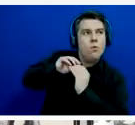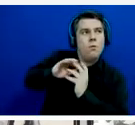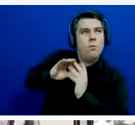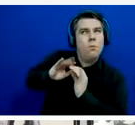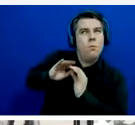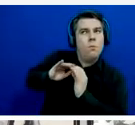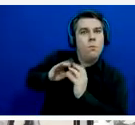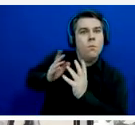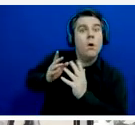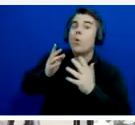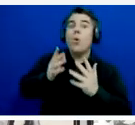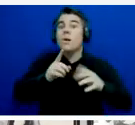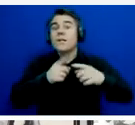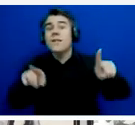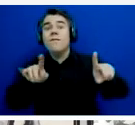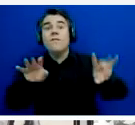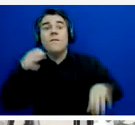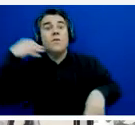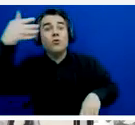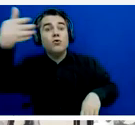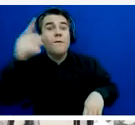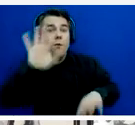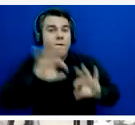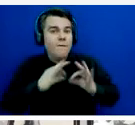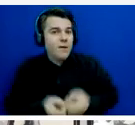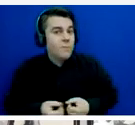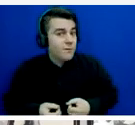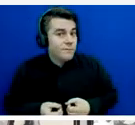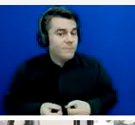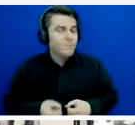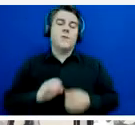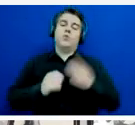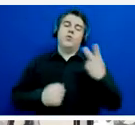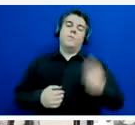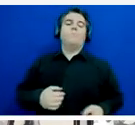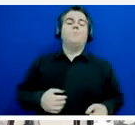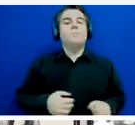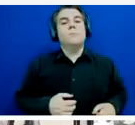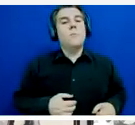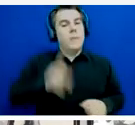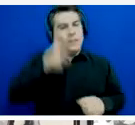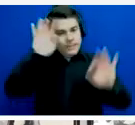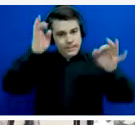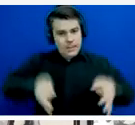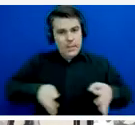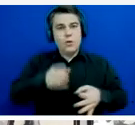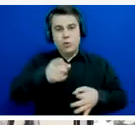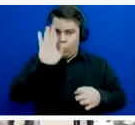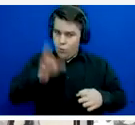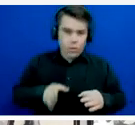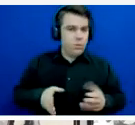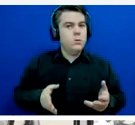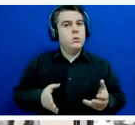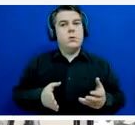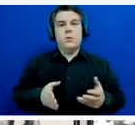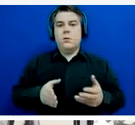different future for your family. Number 2, decide that you're going to turn over